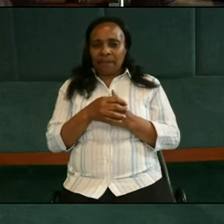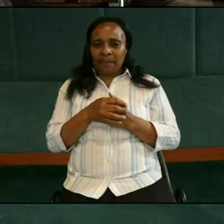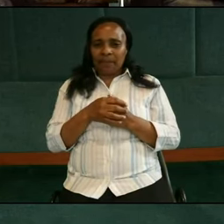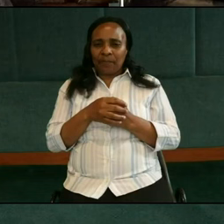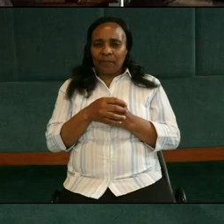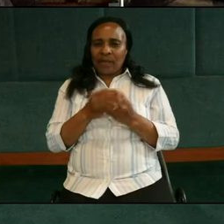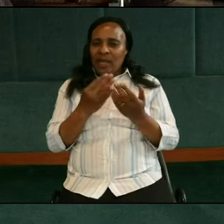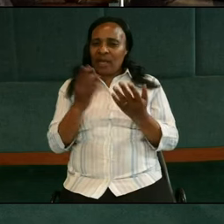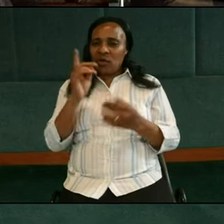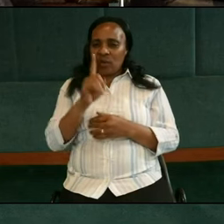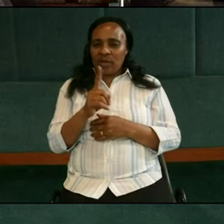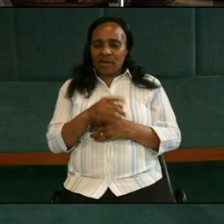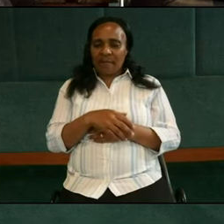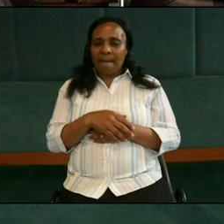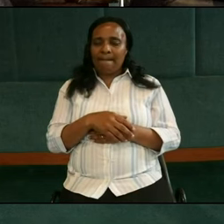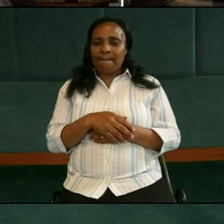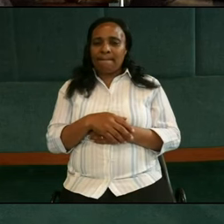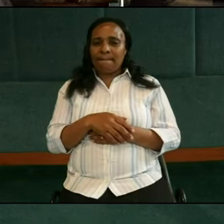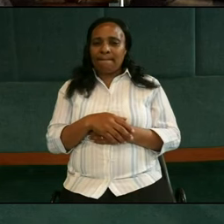From anyone?